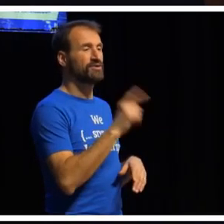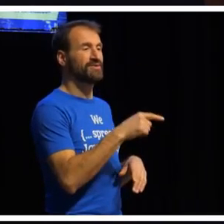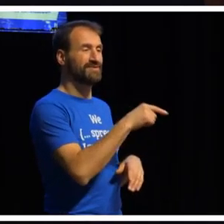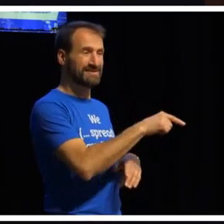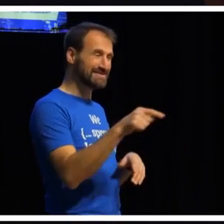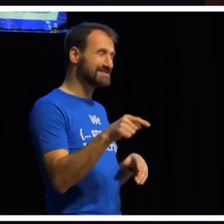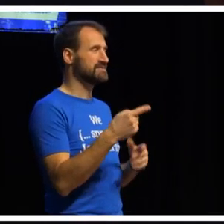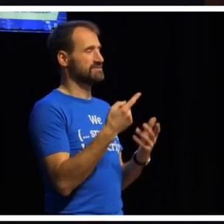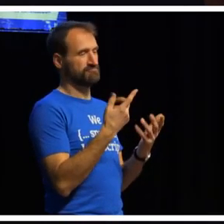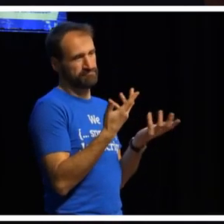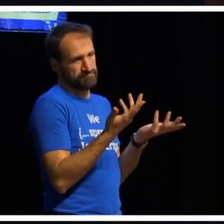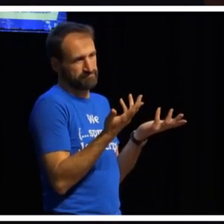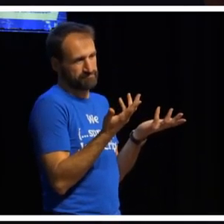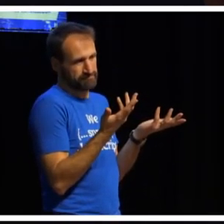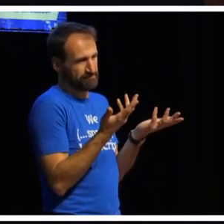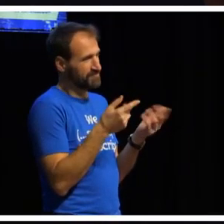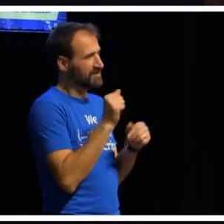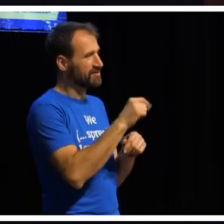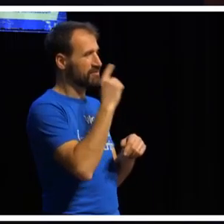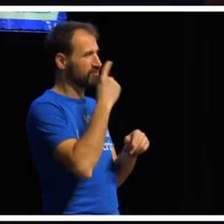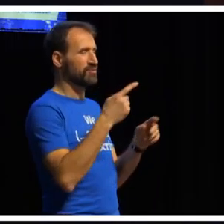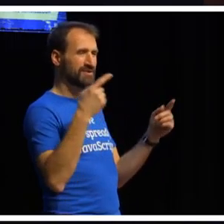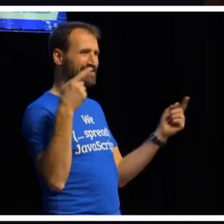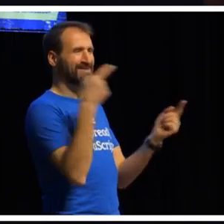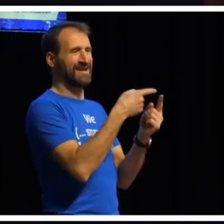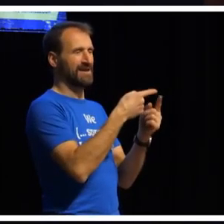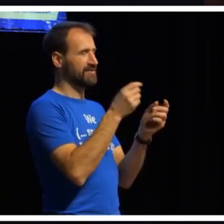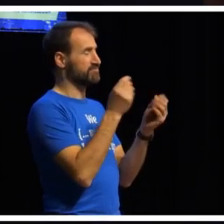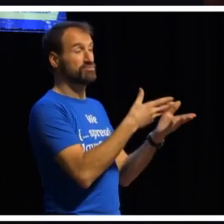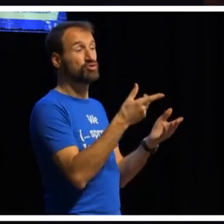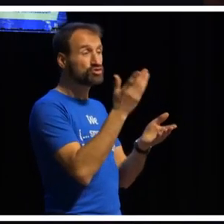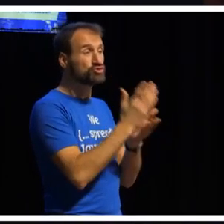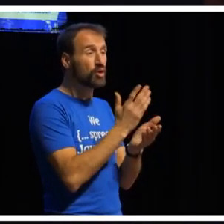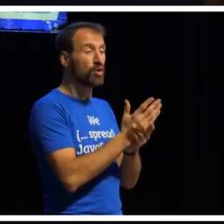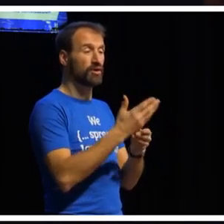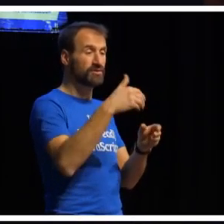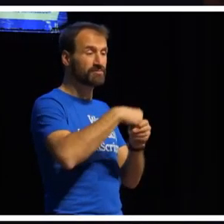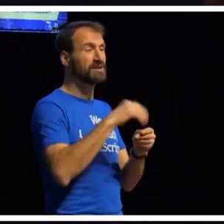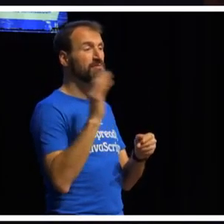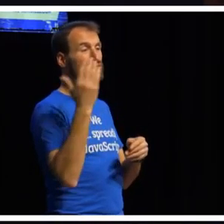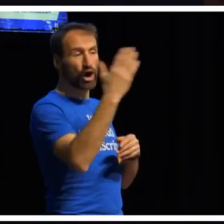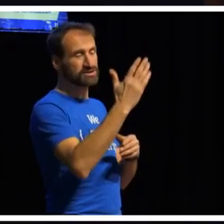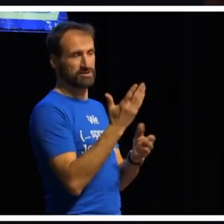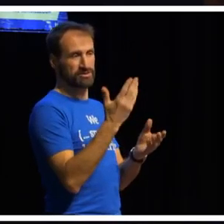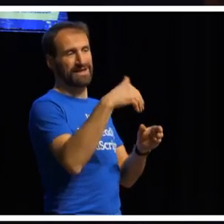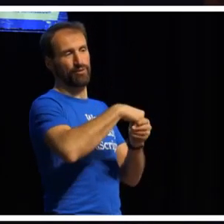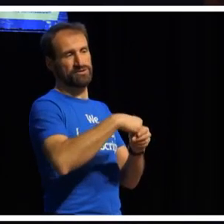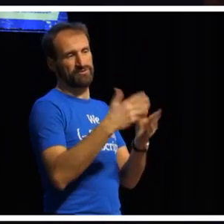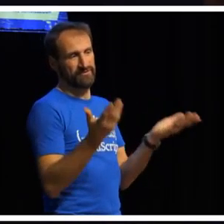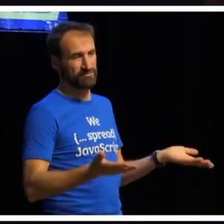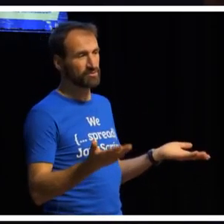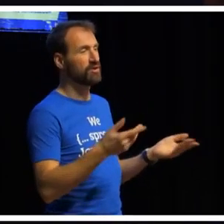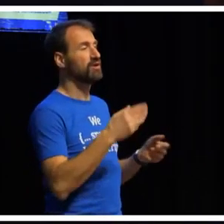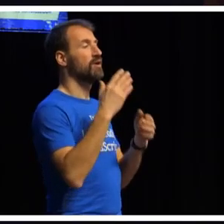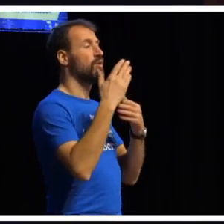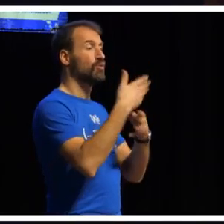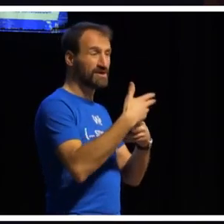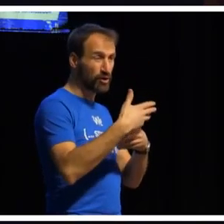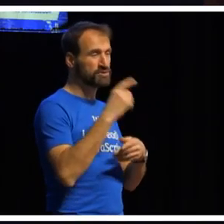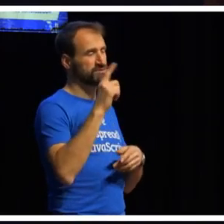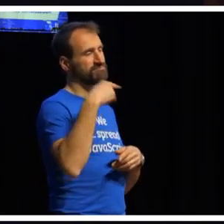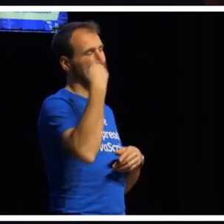you having to use flags in any of the browsers. It's already shipping in all the browsers that are out there. Windows will be coming early next